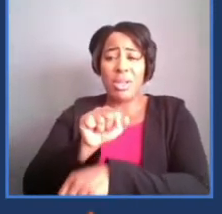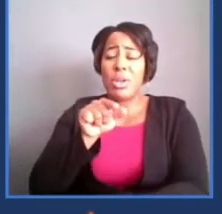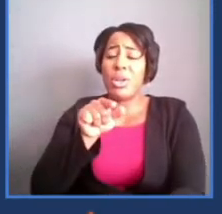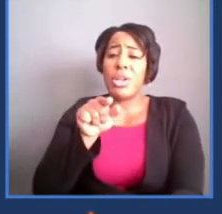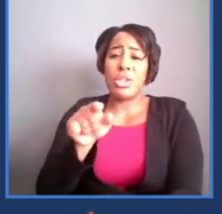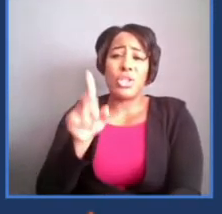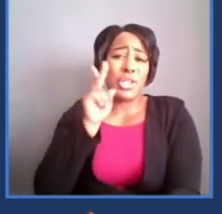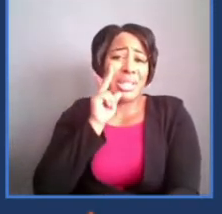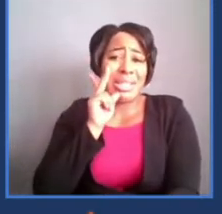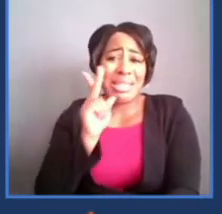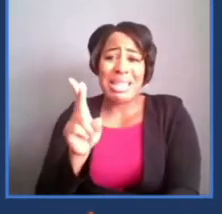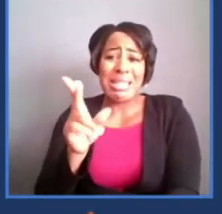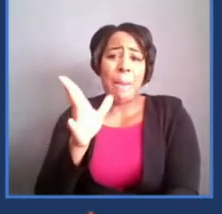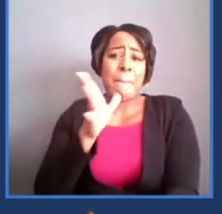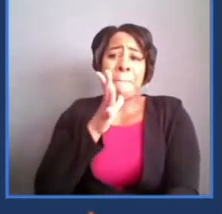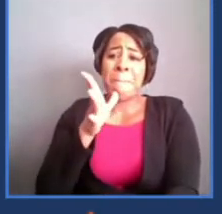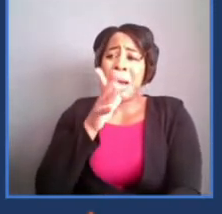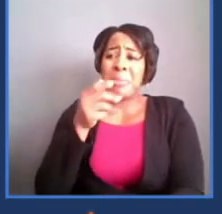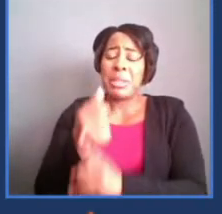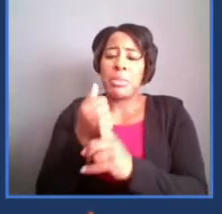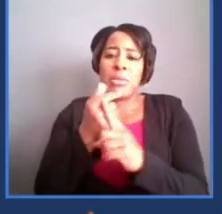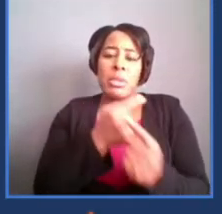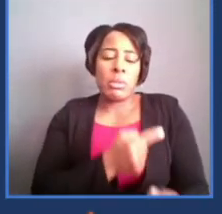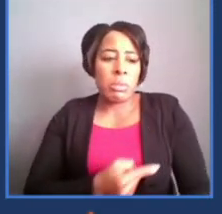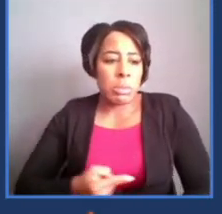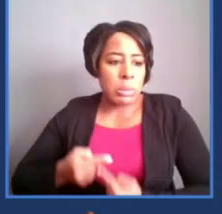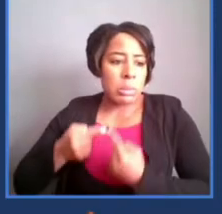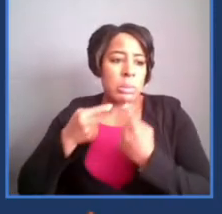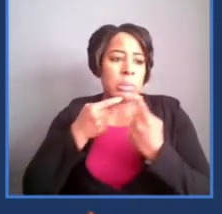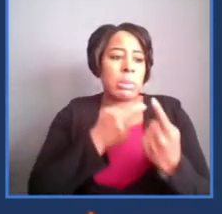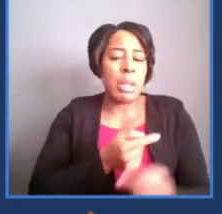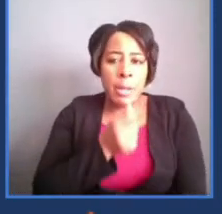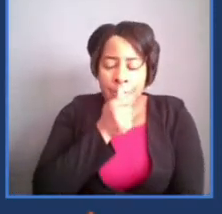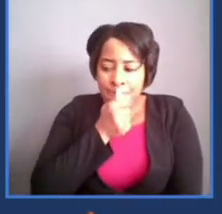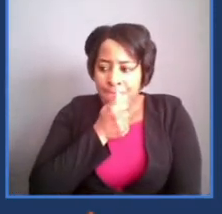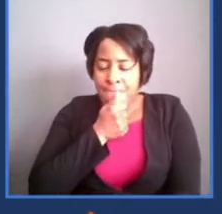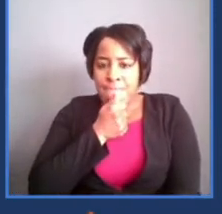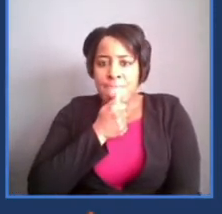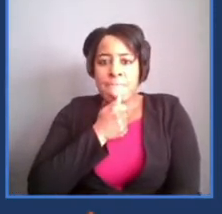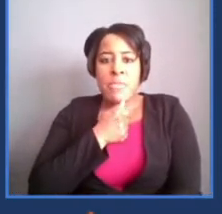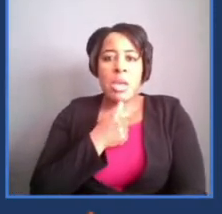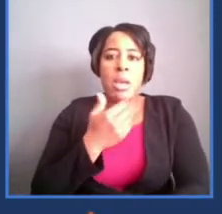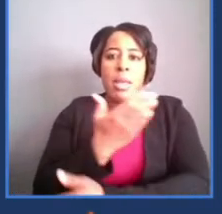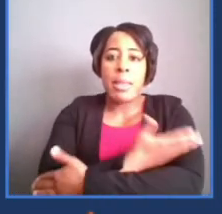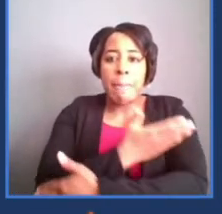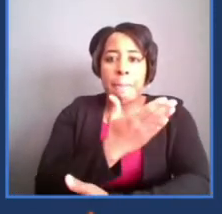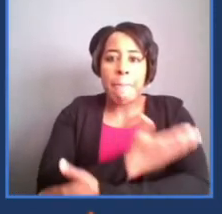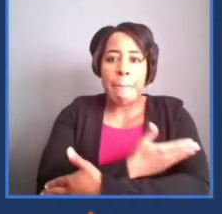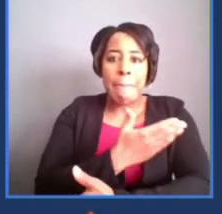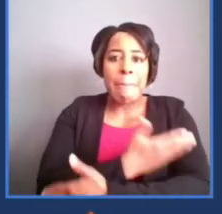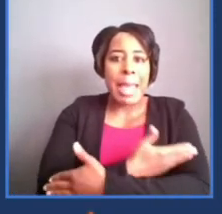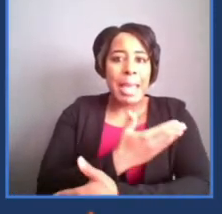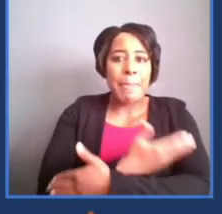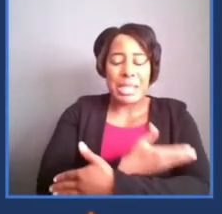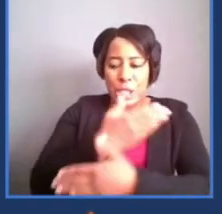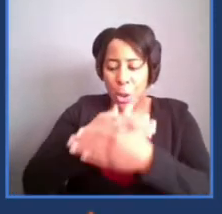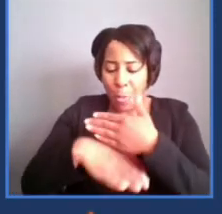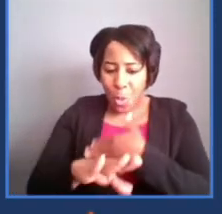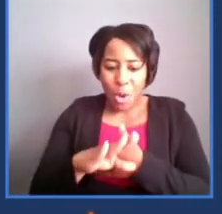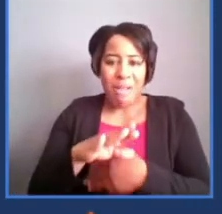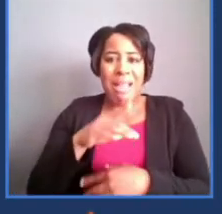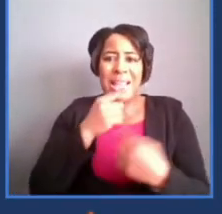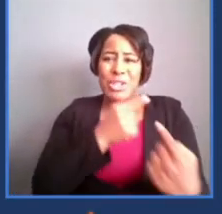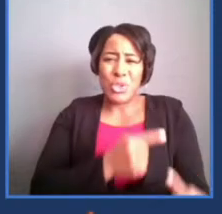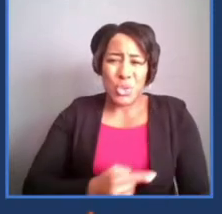mothers who struggle, who suffer. Babies who struggle into this world because our leaders